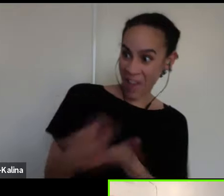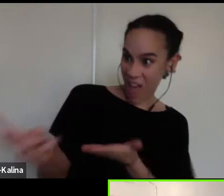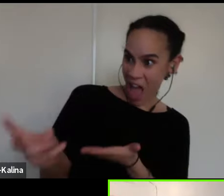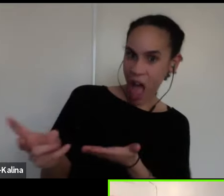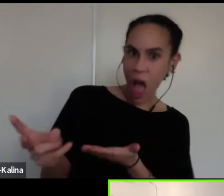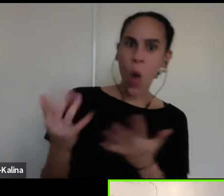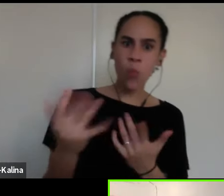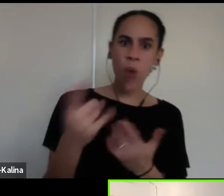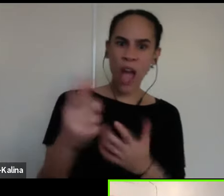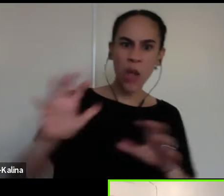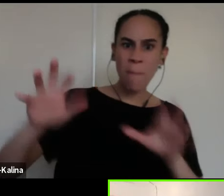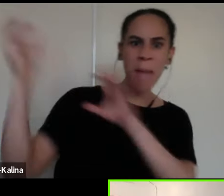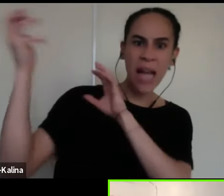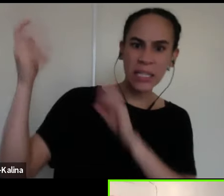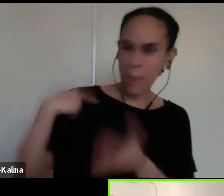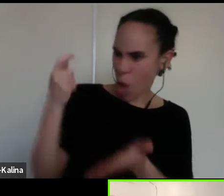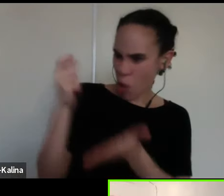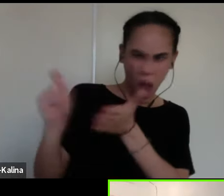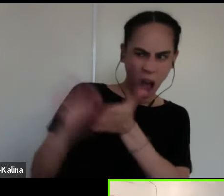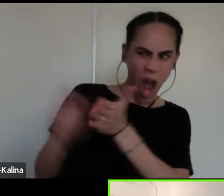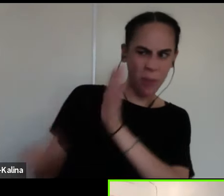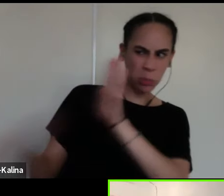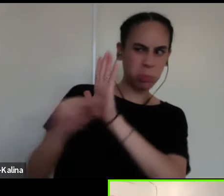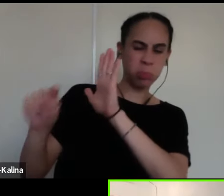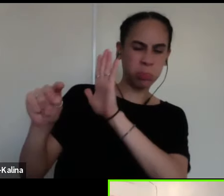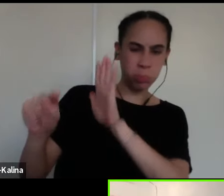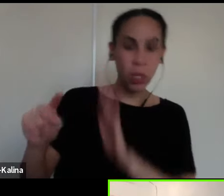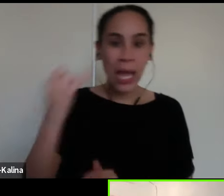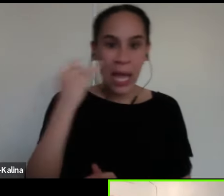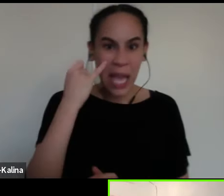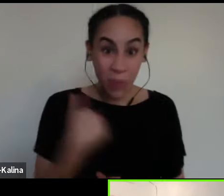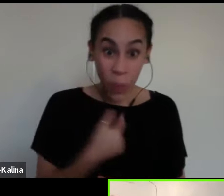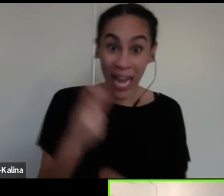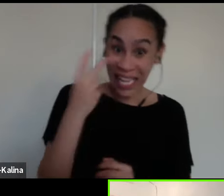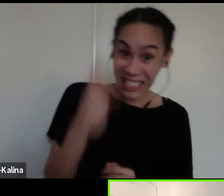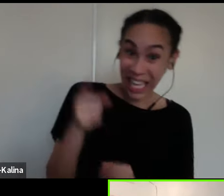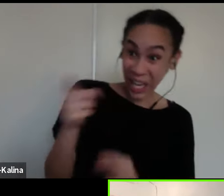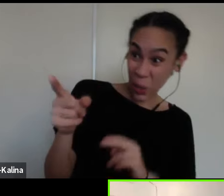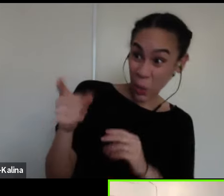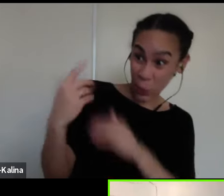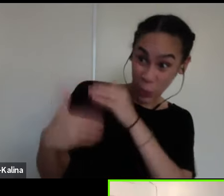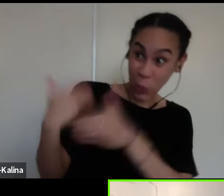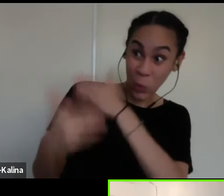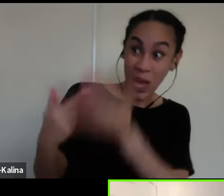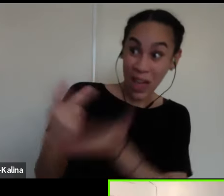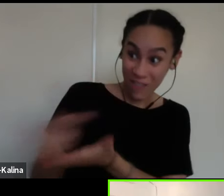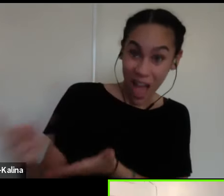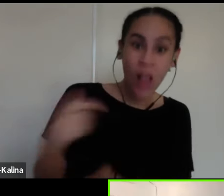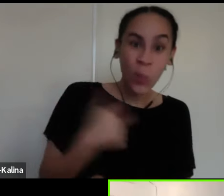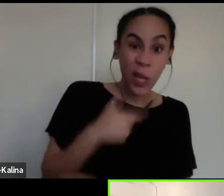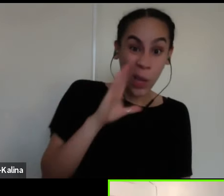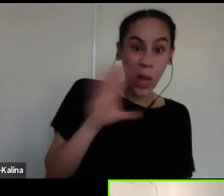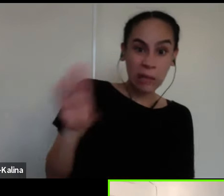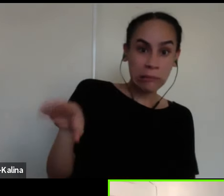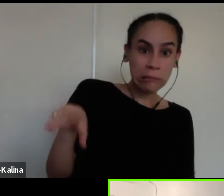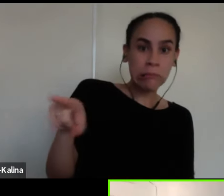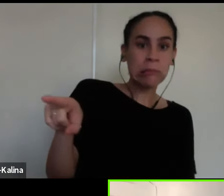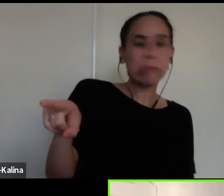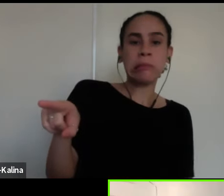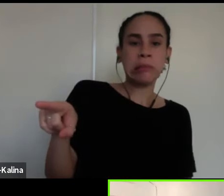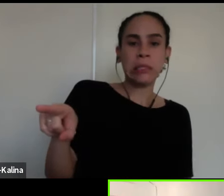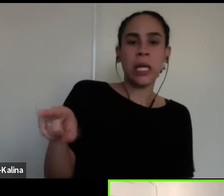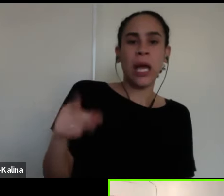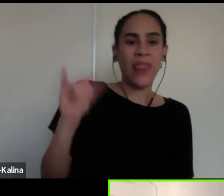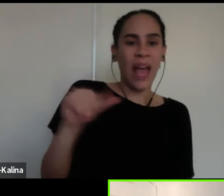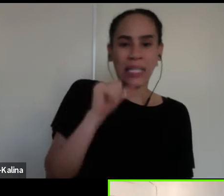we can write you up. It's like, if we see you on your way to failure, you're gonna be told, like, hey, that is not how we talk to people,